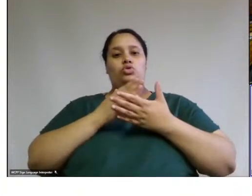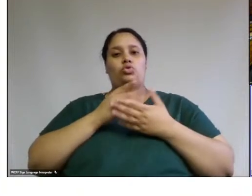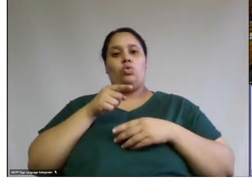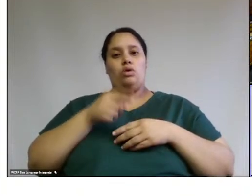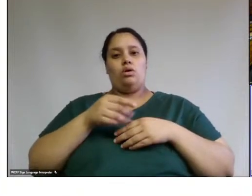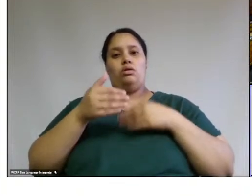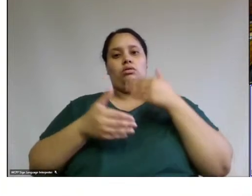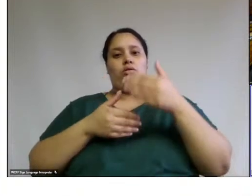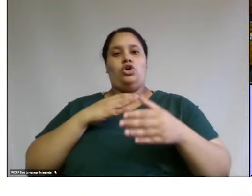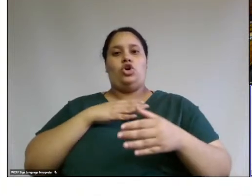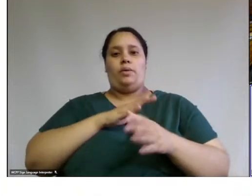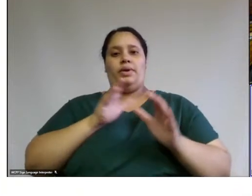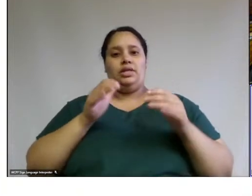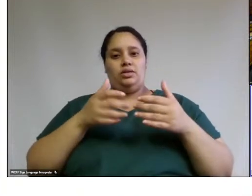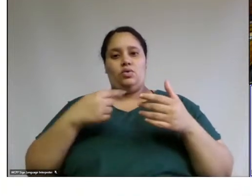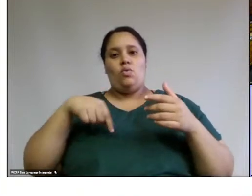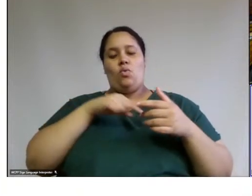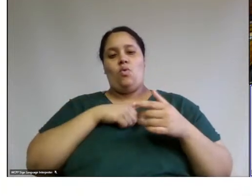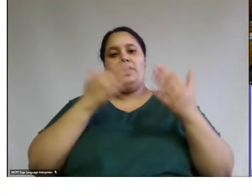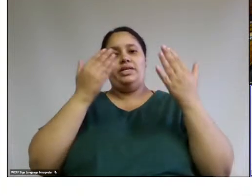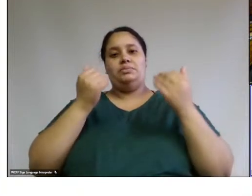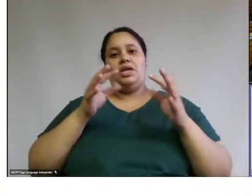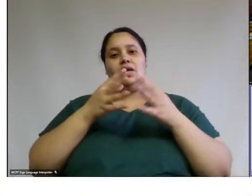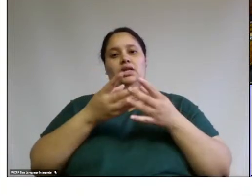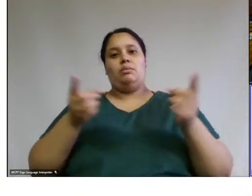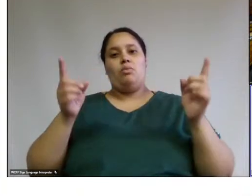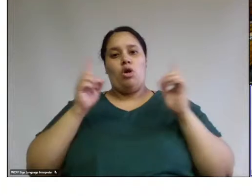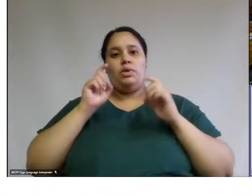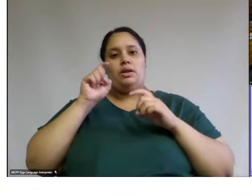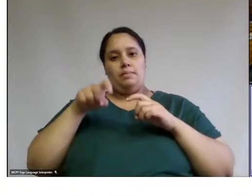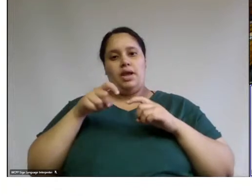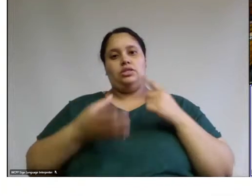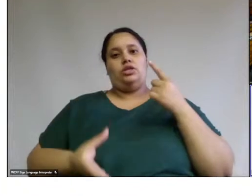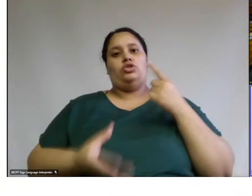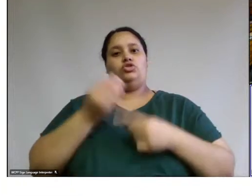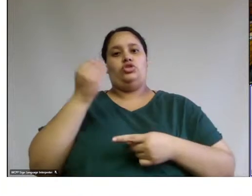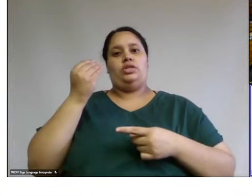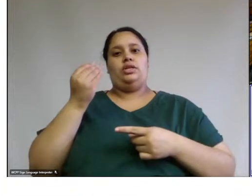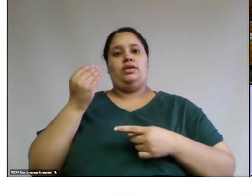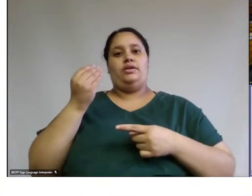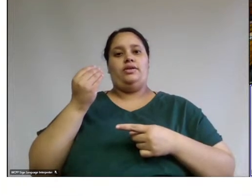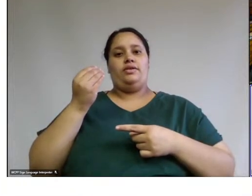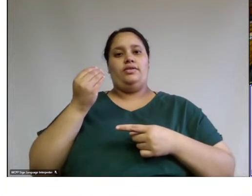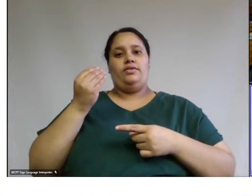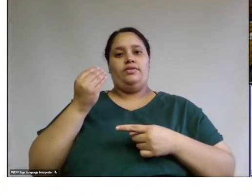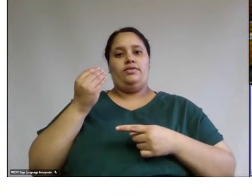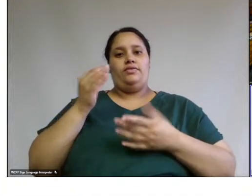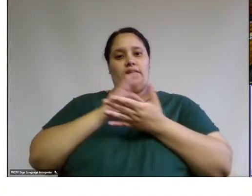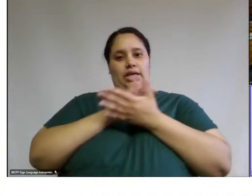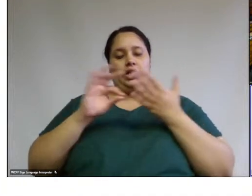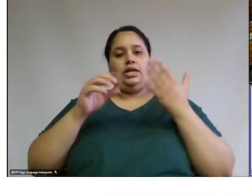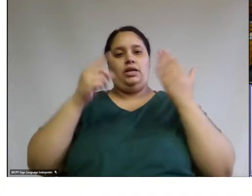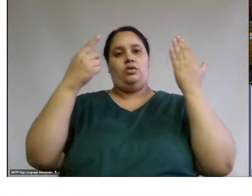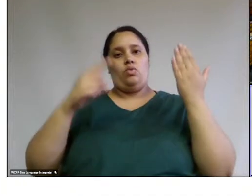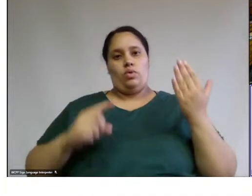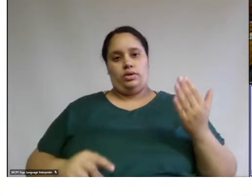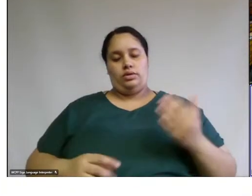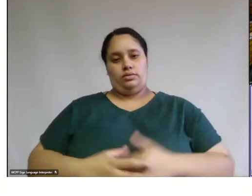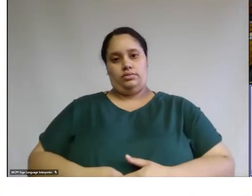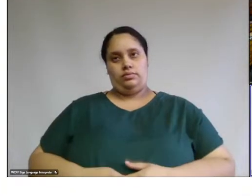we always expect our department to actually achieve a clean audit.